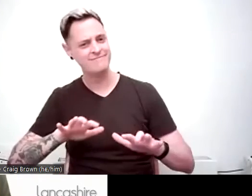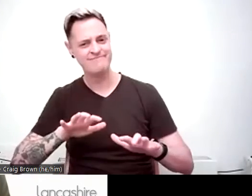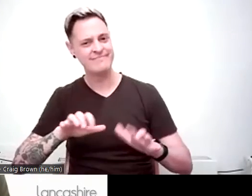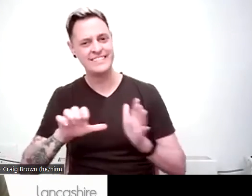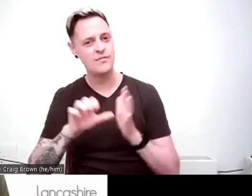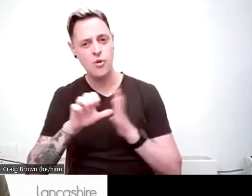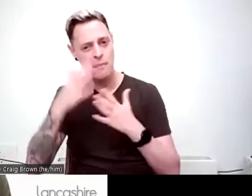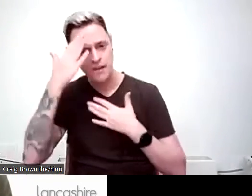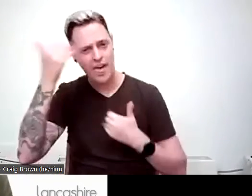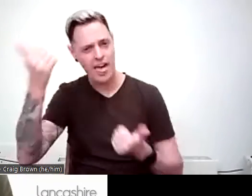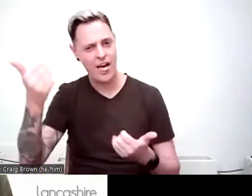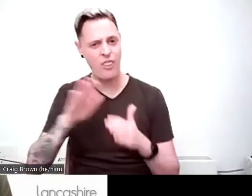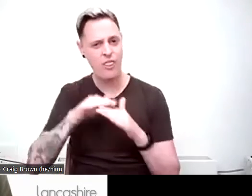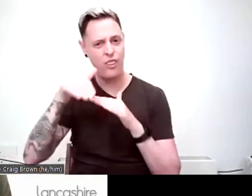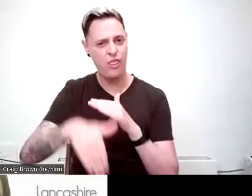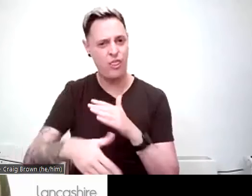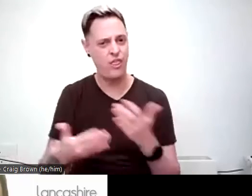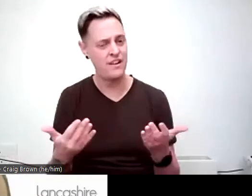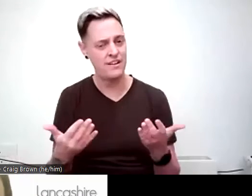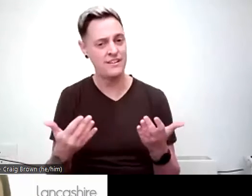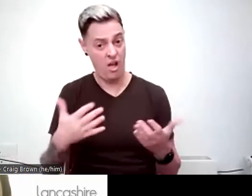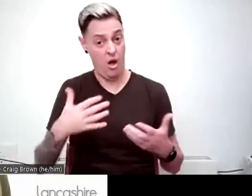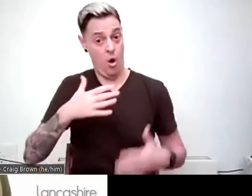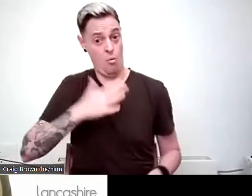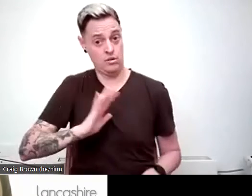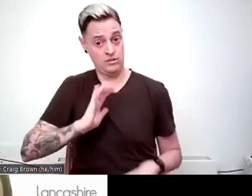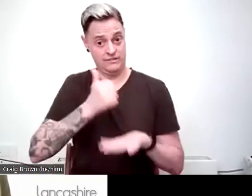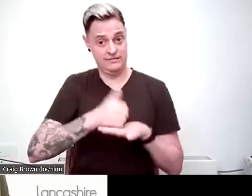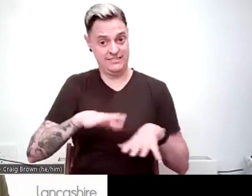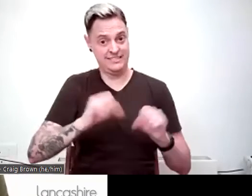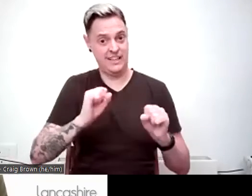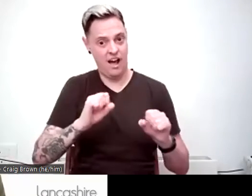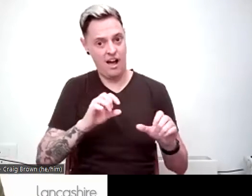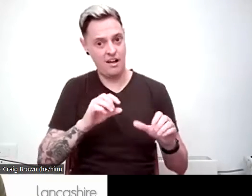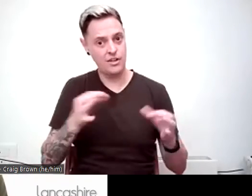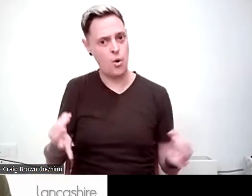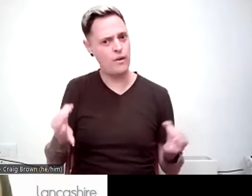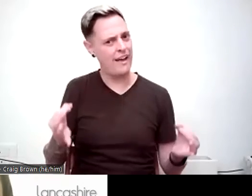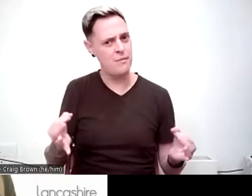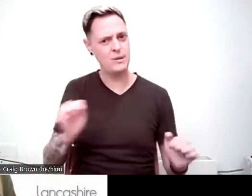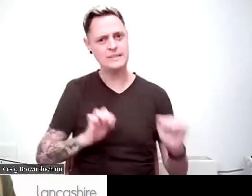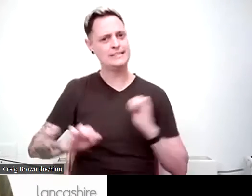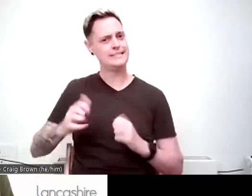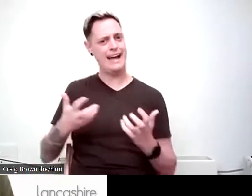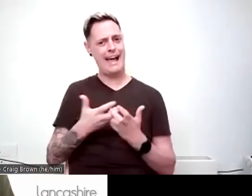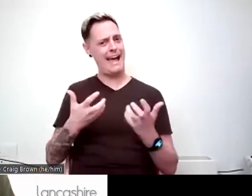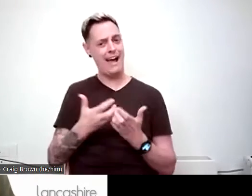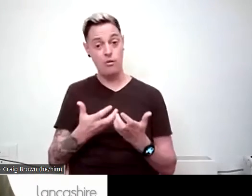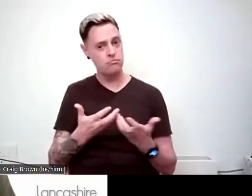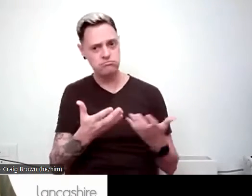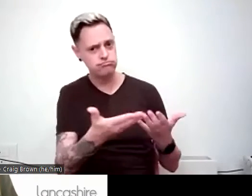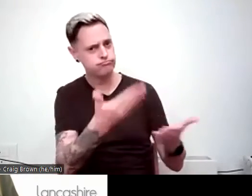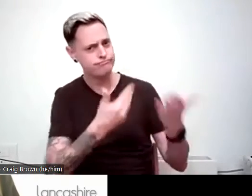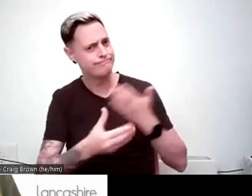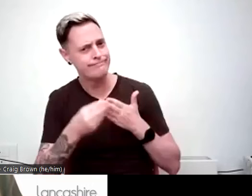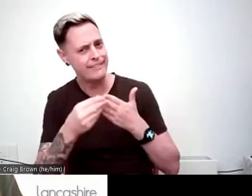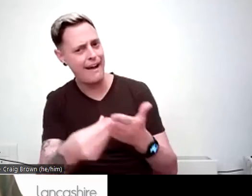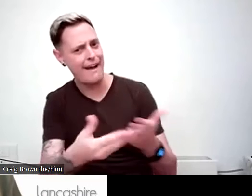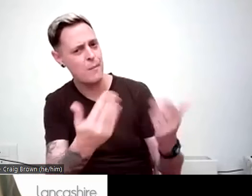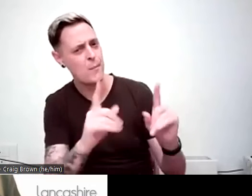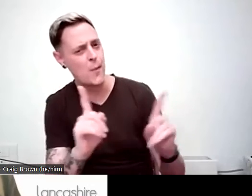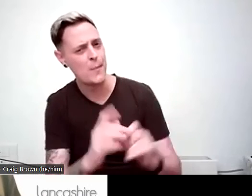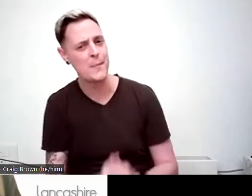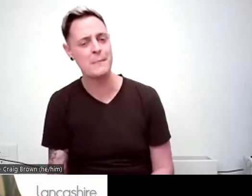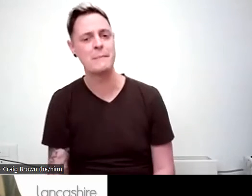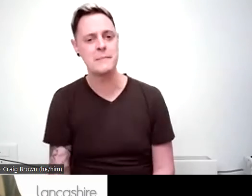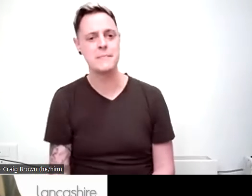and they want to get into yoga, but they just don't know how to. What would be your guidance there? I would say,